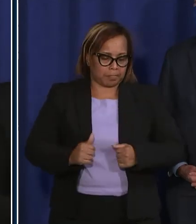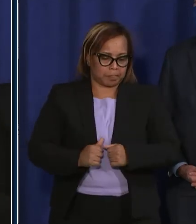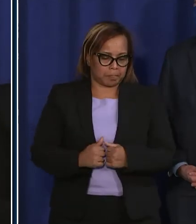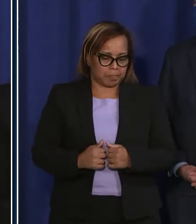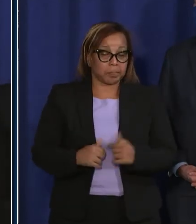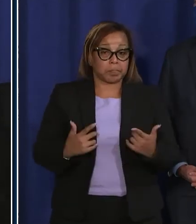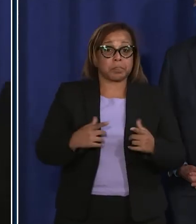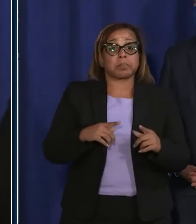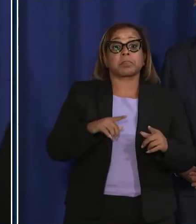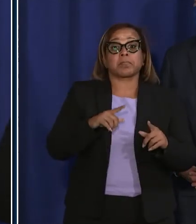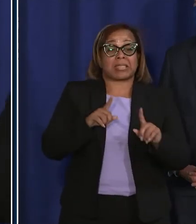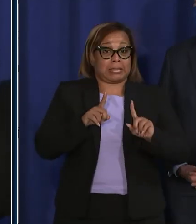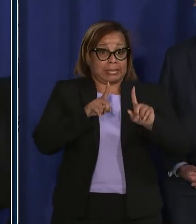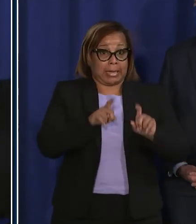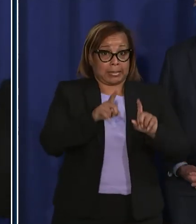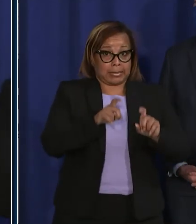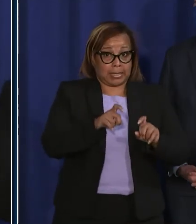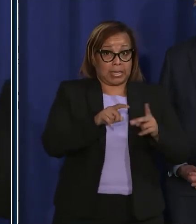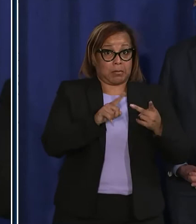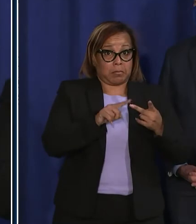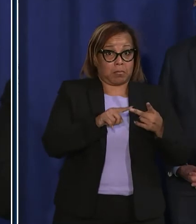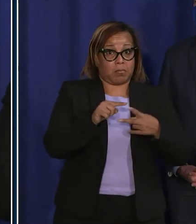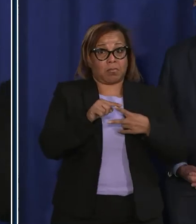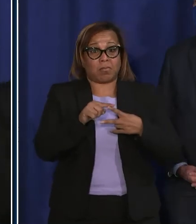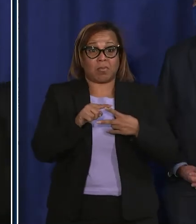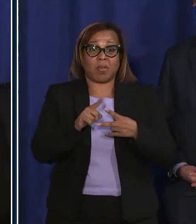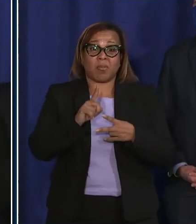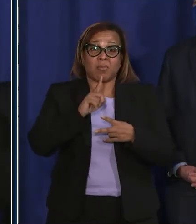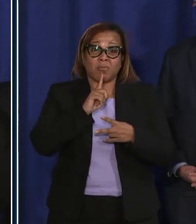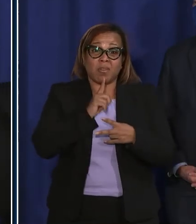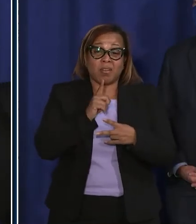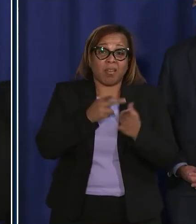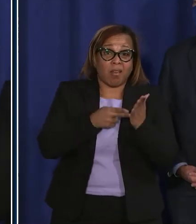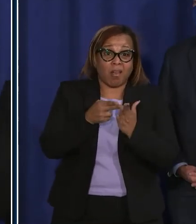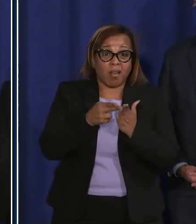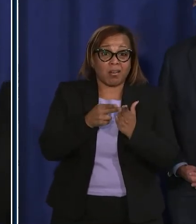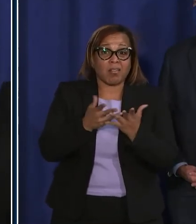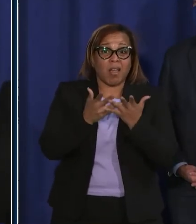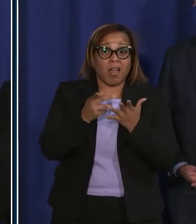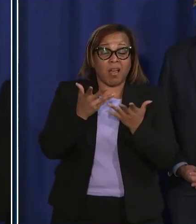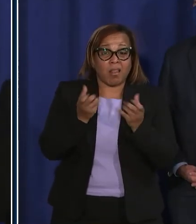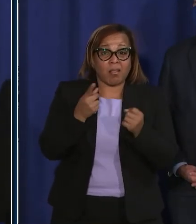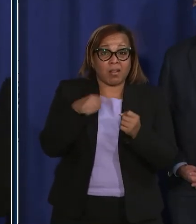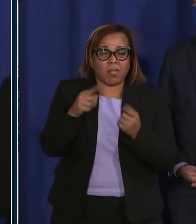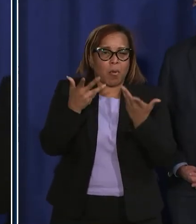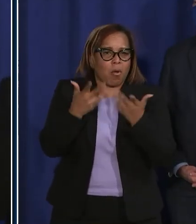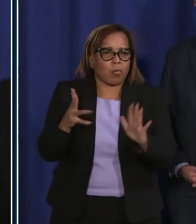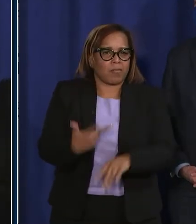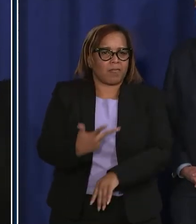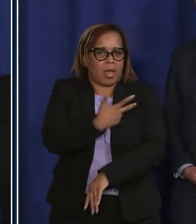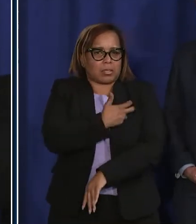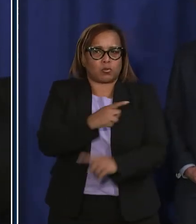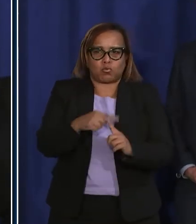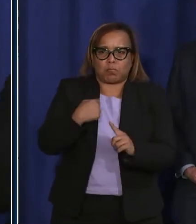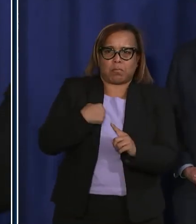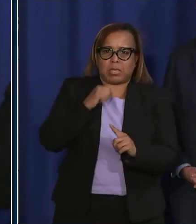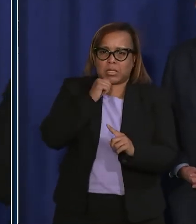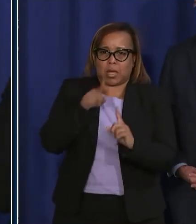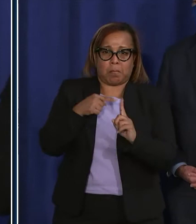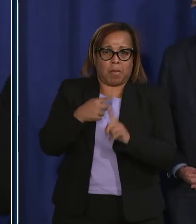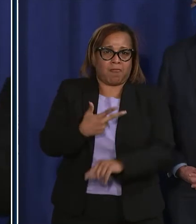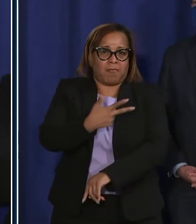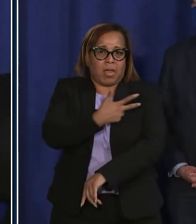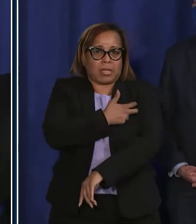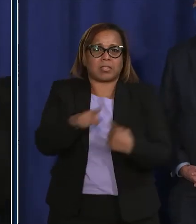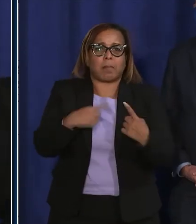to the testing option, and the truth is a lot of them are actually vaccinated. So this isn't about, to me, it's not about vaccination.